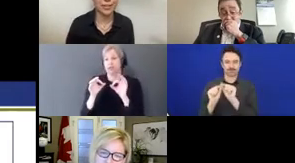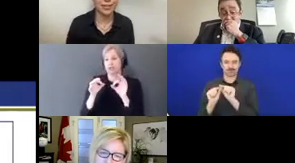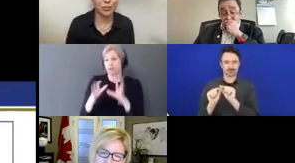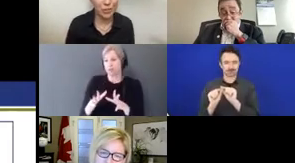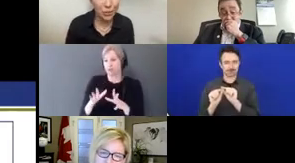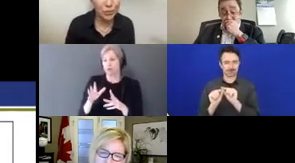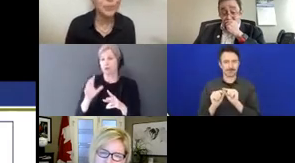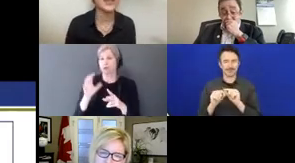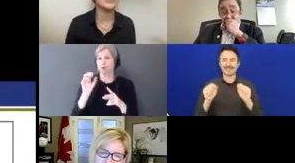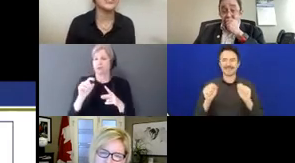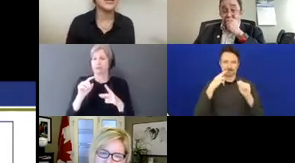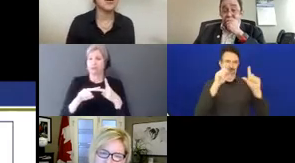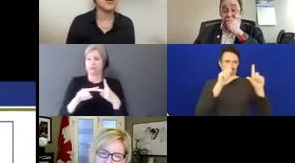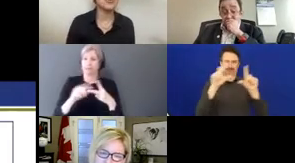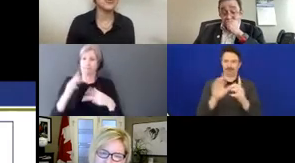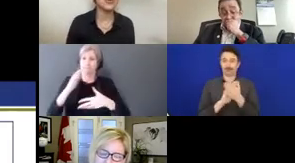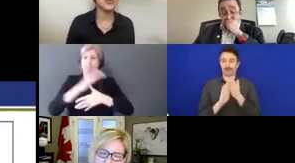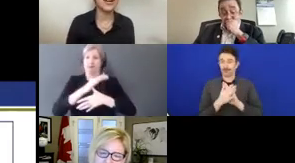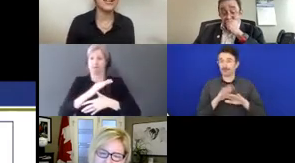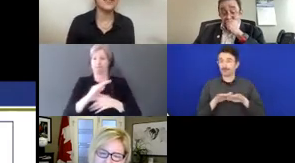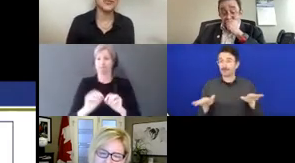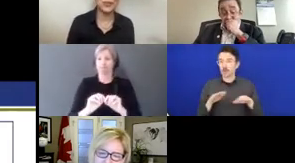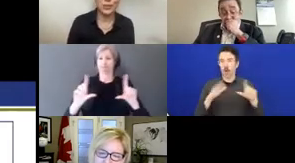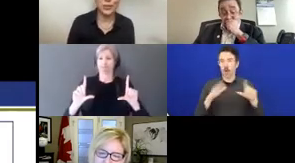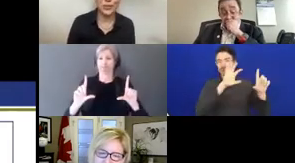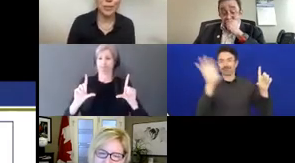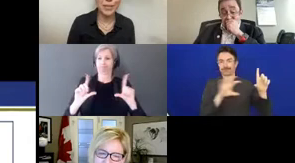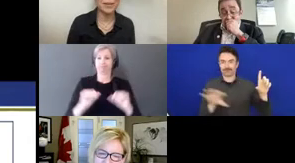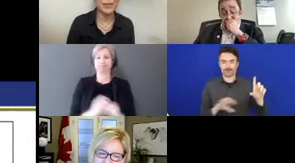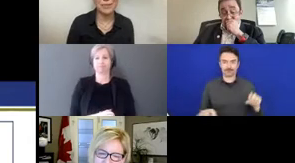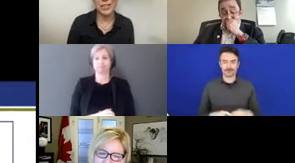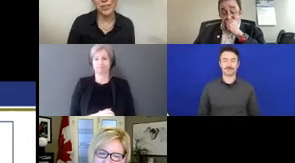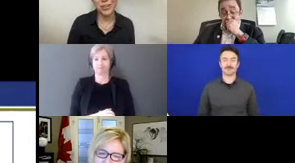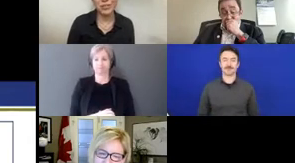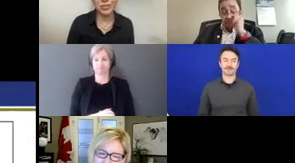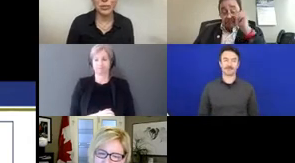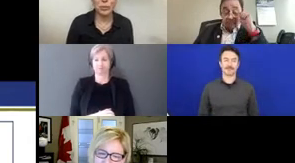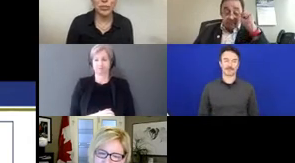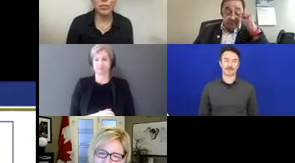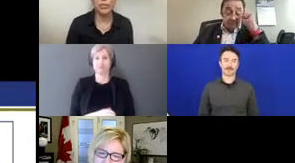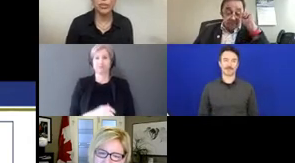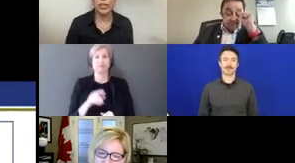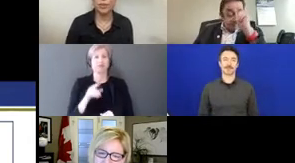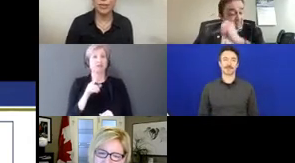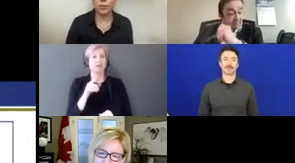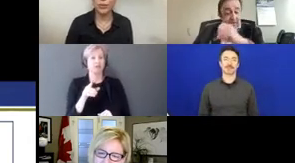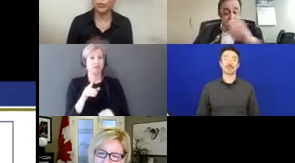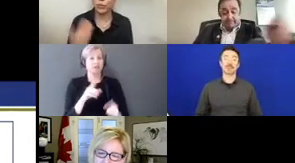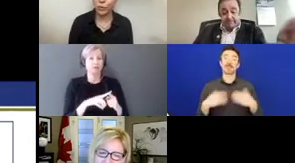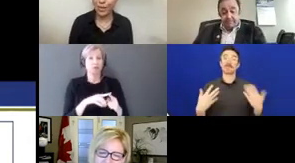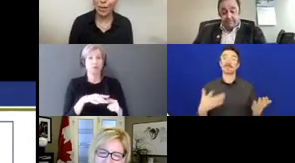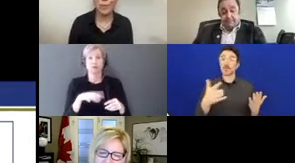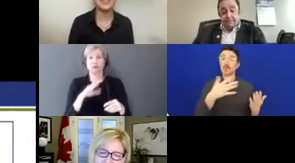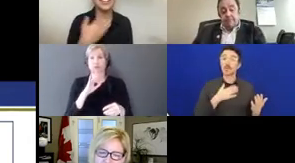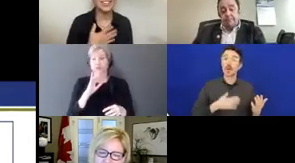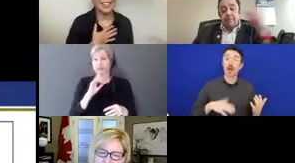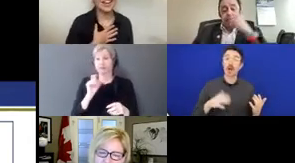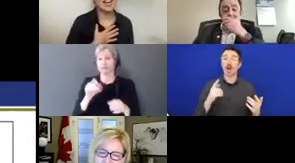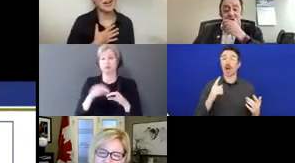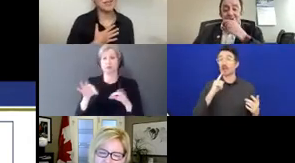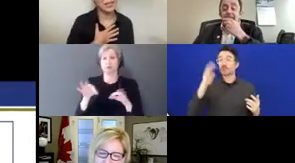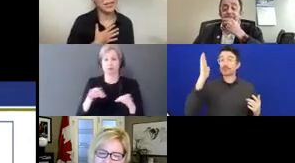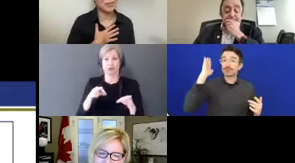main windows. Also, if you are going to speak, please make your audio description, which I, by the way, will do now.